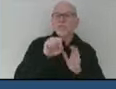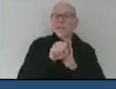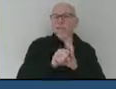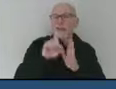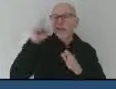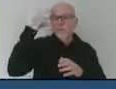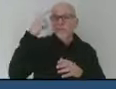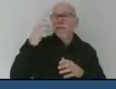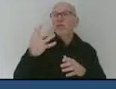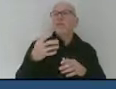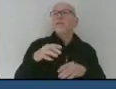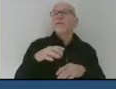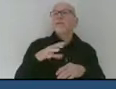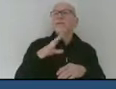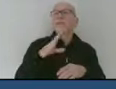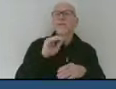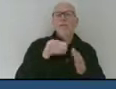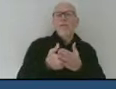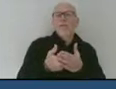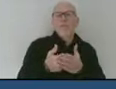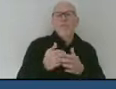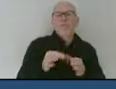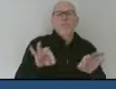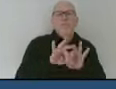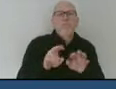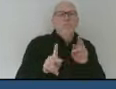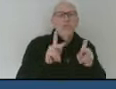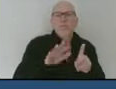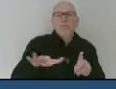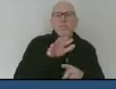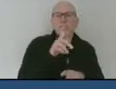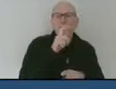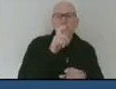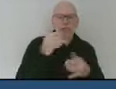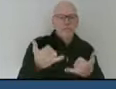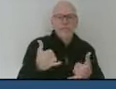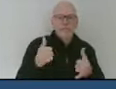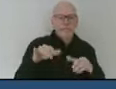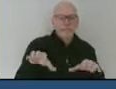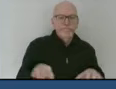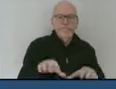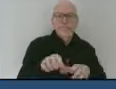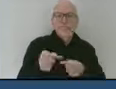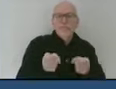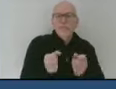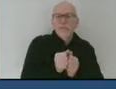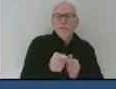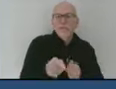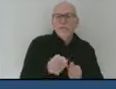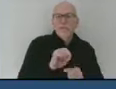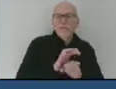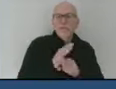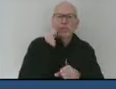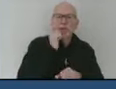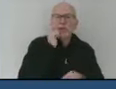all the local stakeholders that are on the ground dealing with this each and